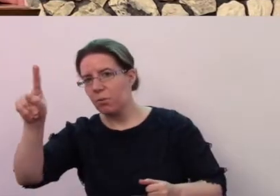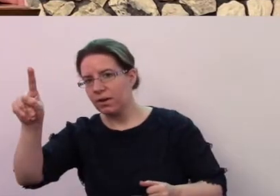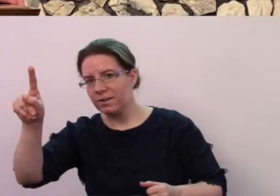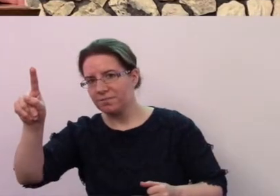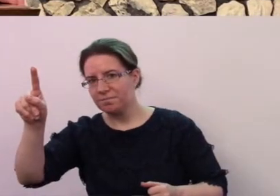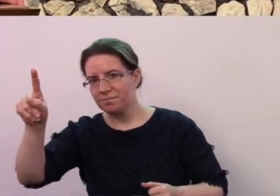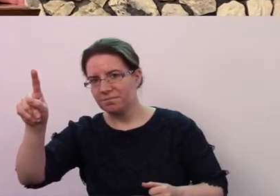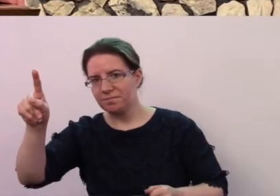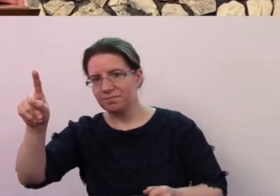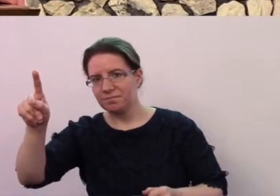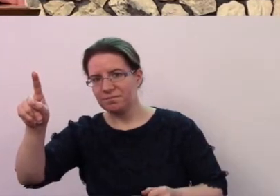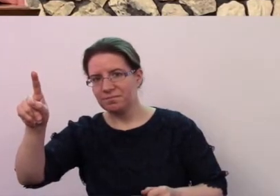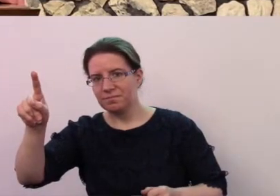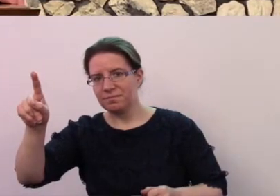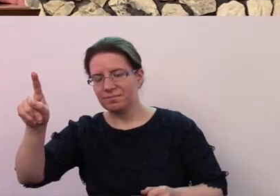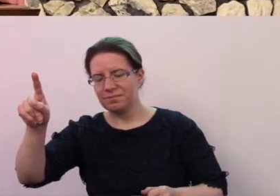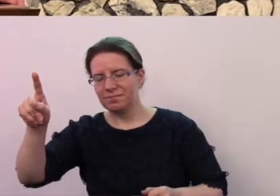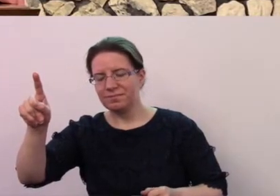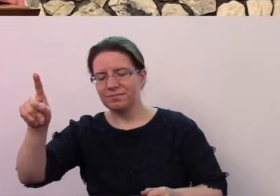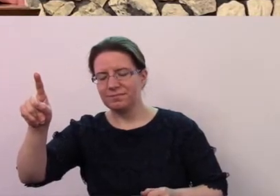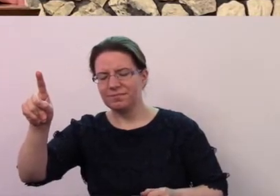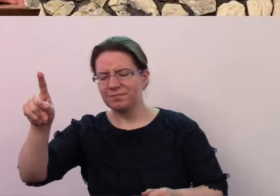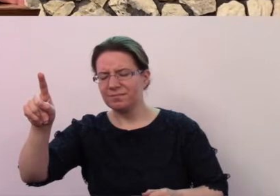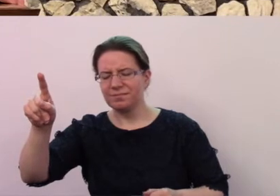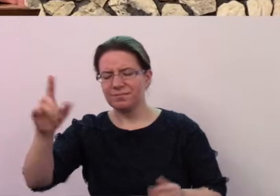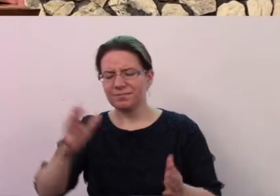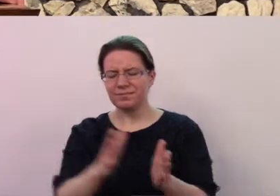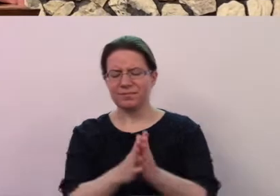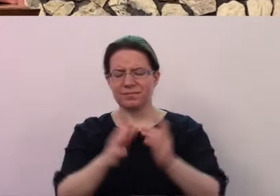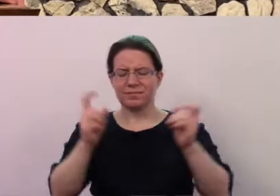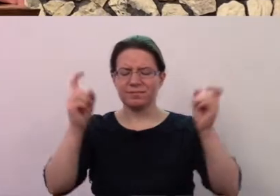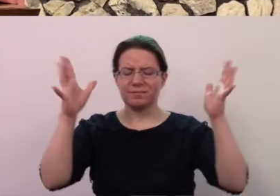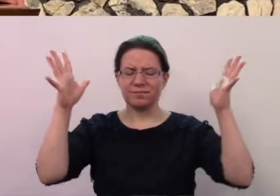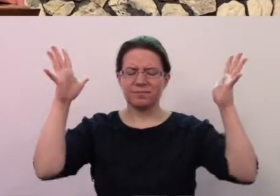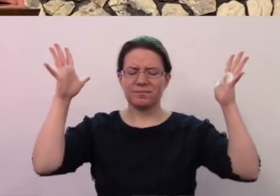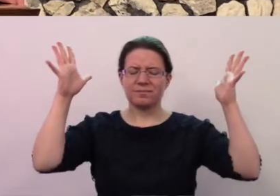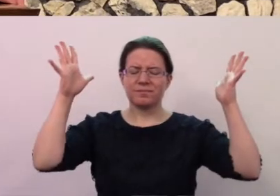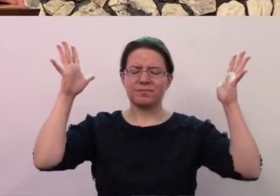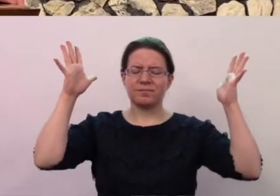What are you waiting for? All right.